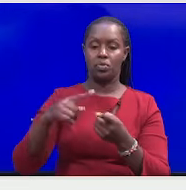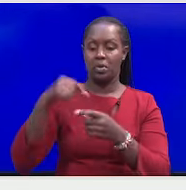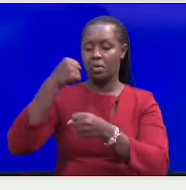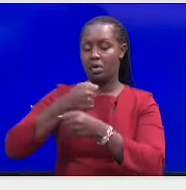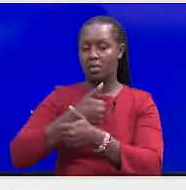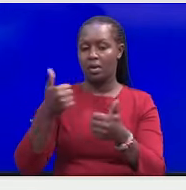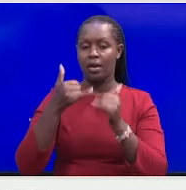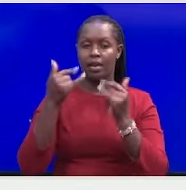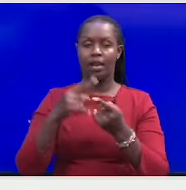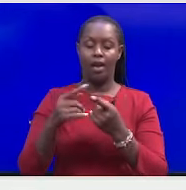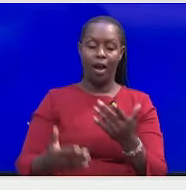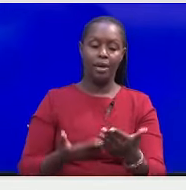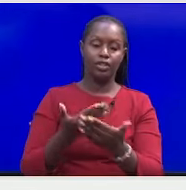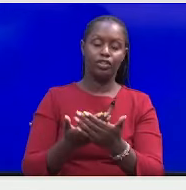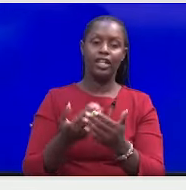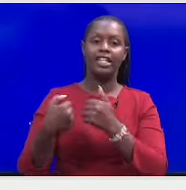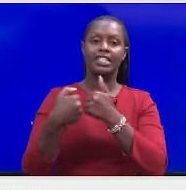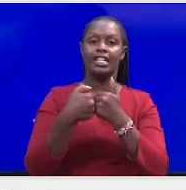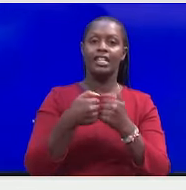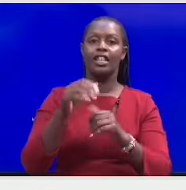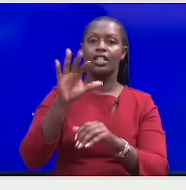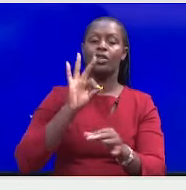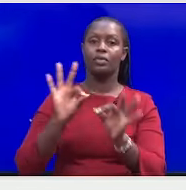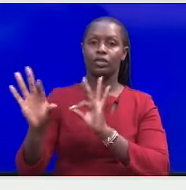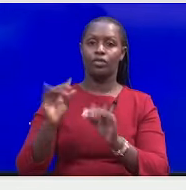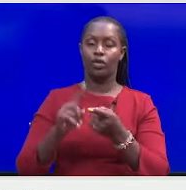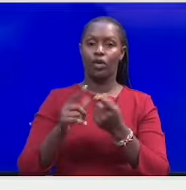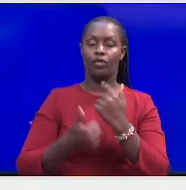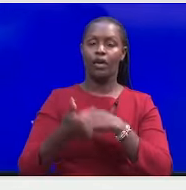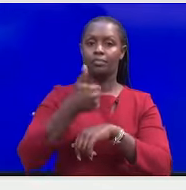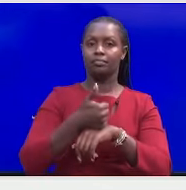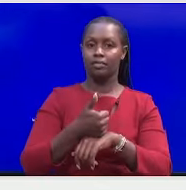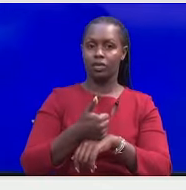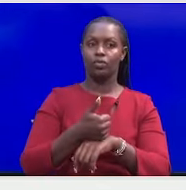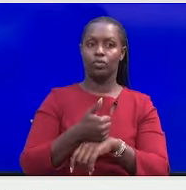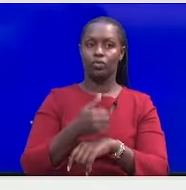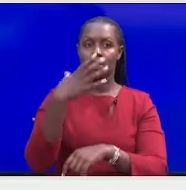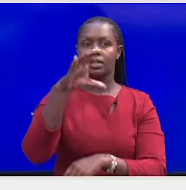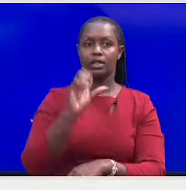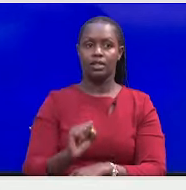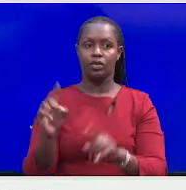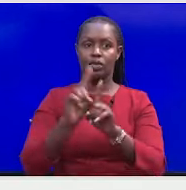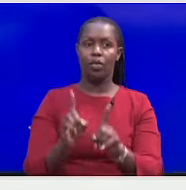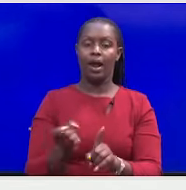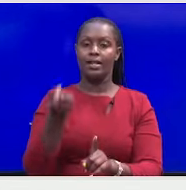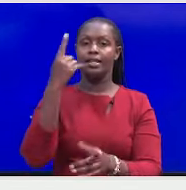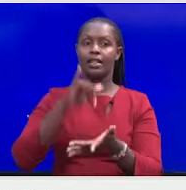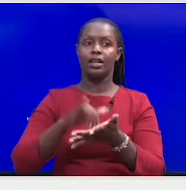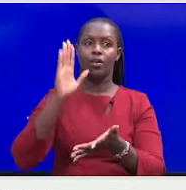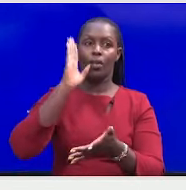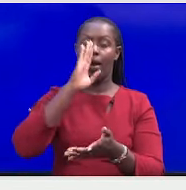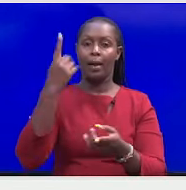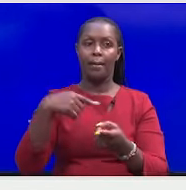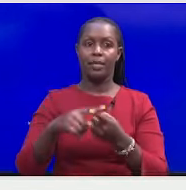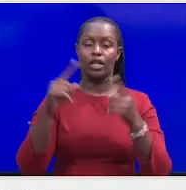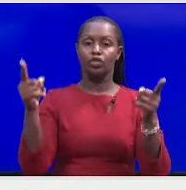has moved to court challenging the nomination of opposition figures to the cabinet. Well, we'll be bringing you that story in